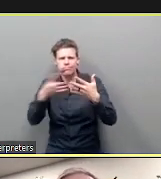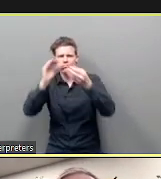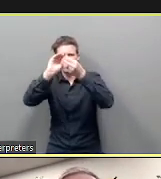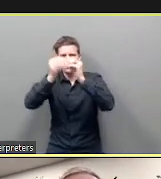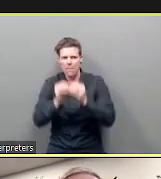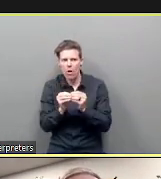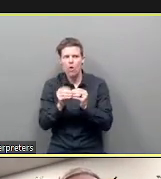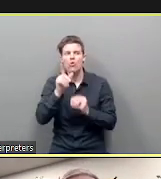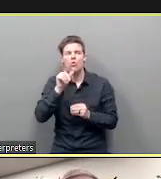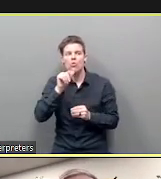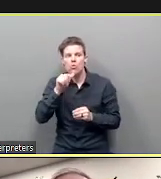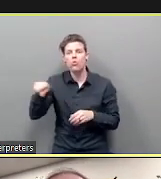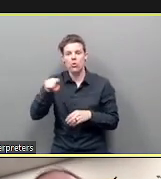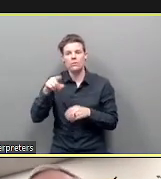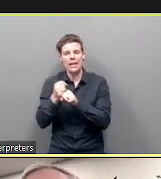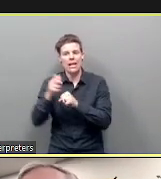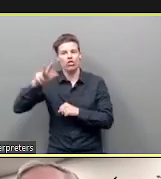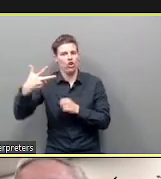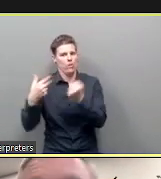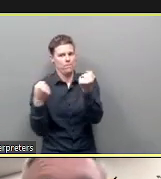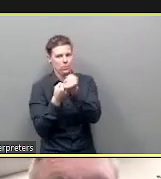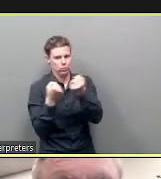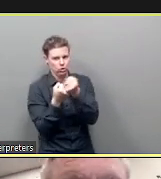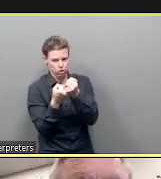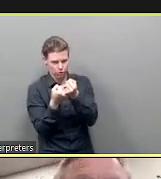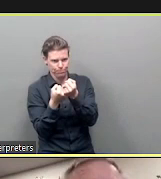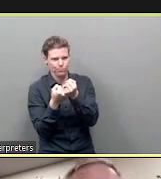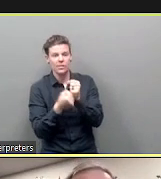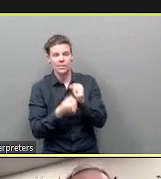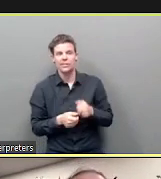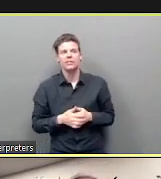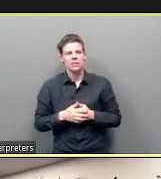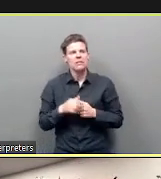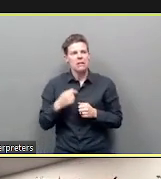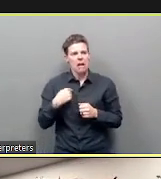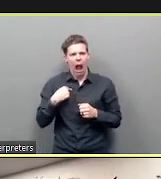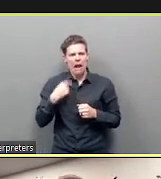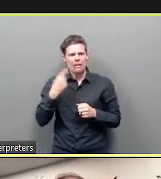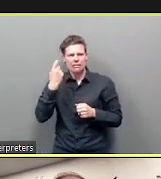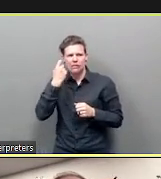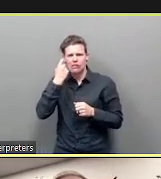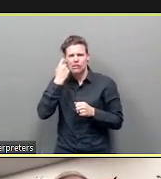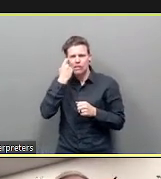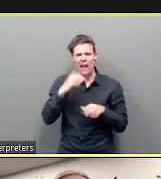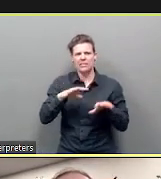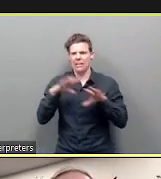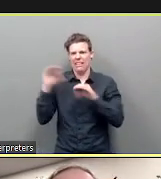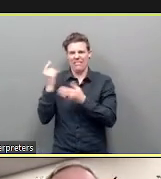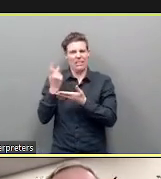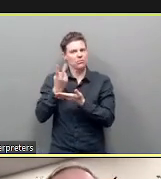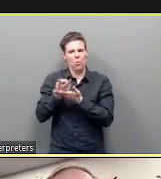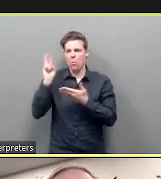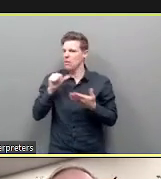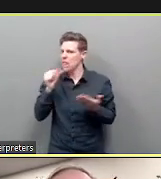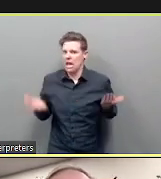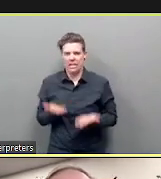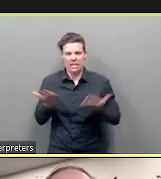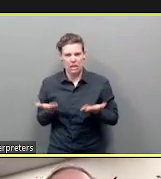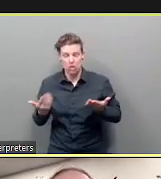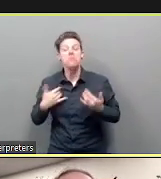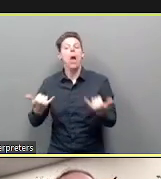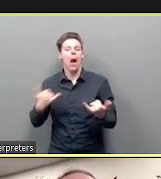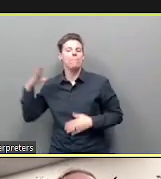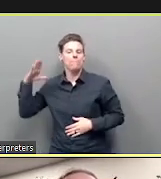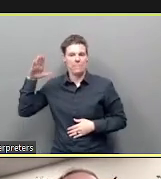next week for sure. Actually, I've been on leave and I just came back today for the press conference. Still have a few more days, but then I'll be back full time next